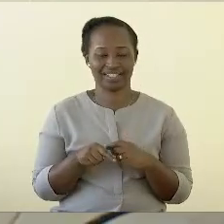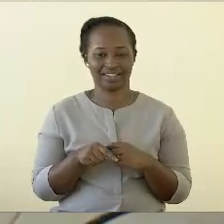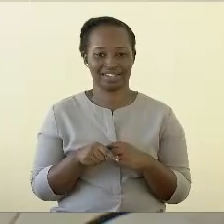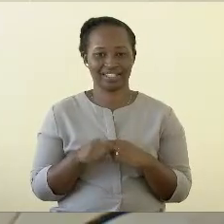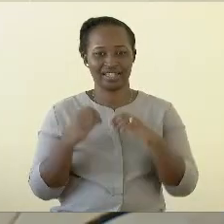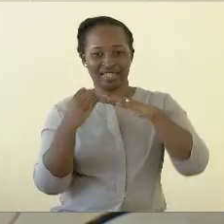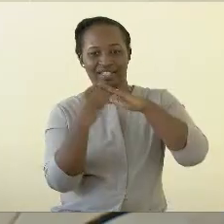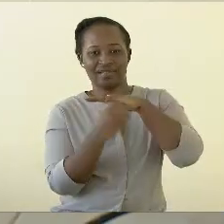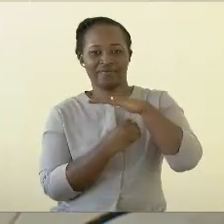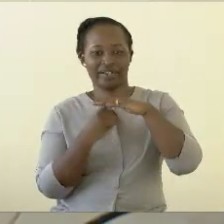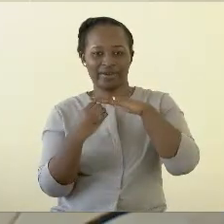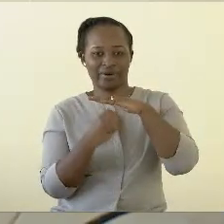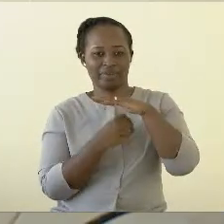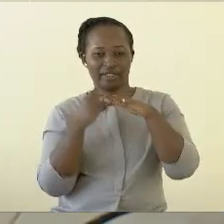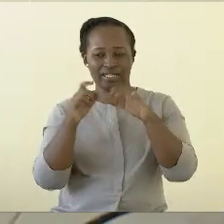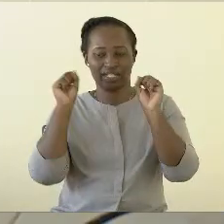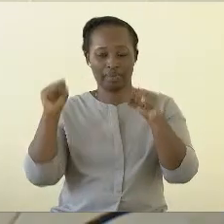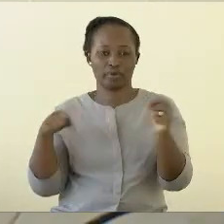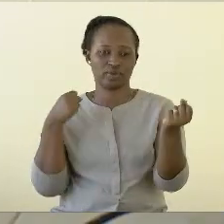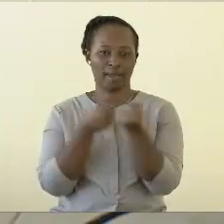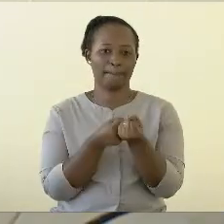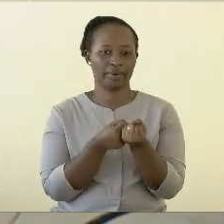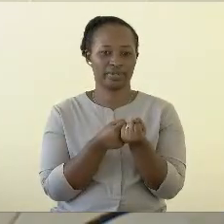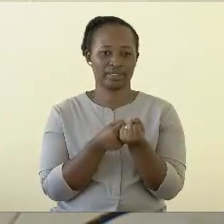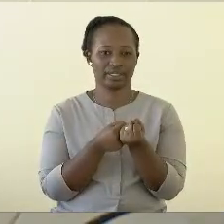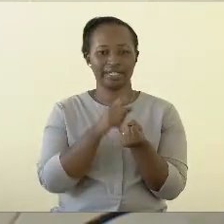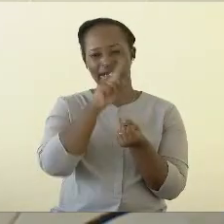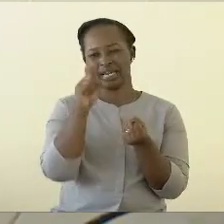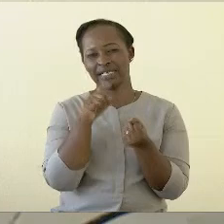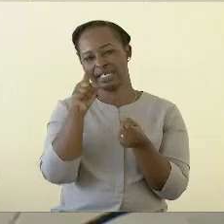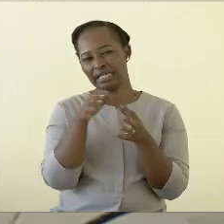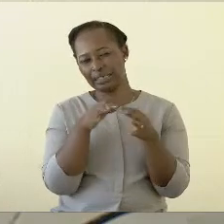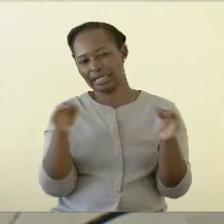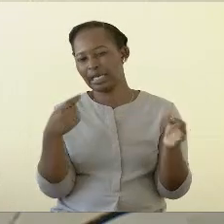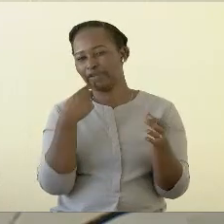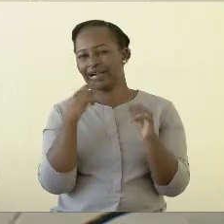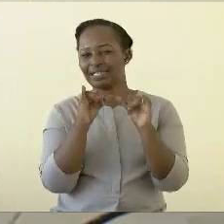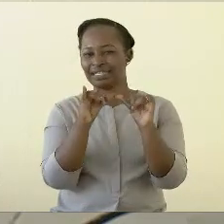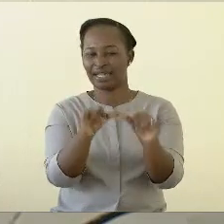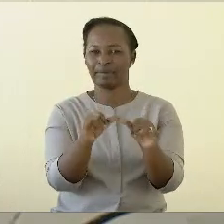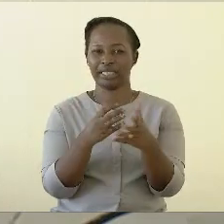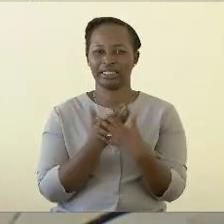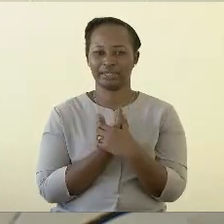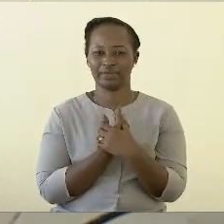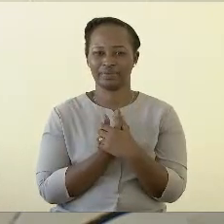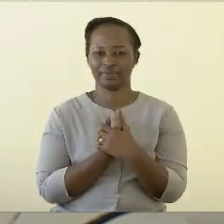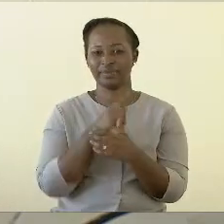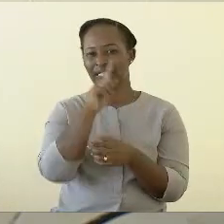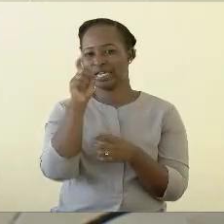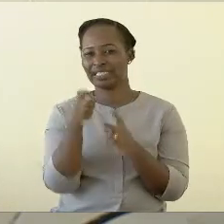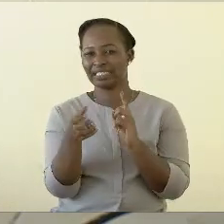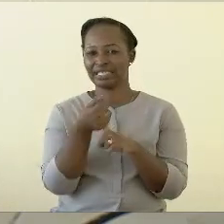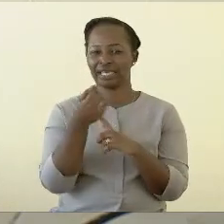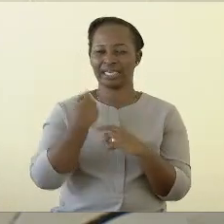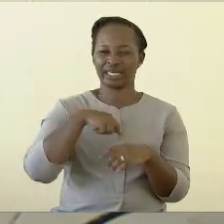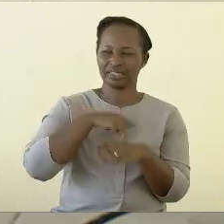The environment is able to support. Does this take us back to sustainability? Is it taking us back to